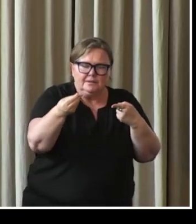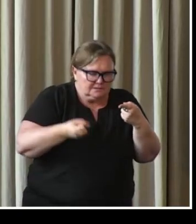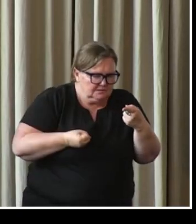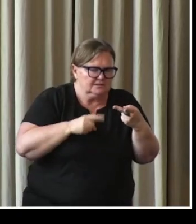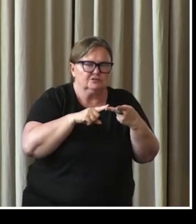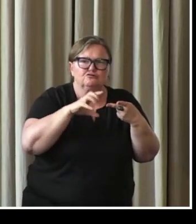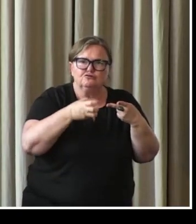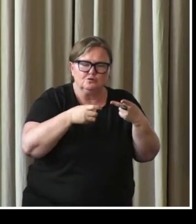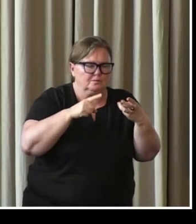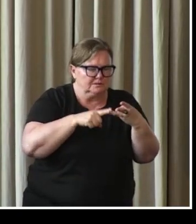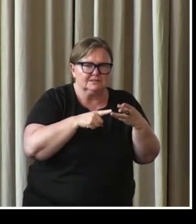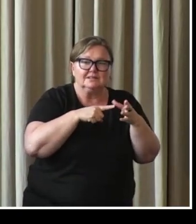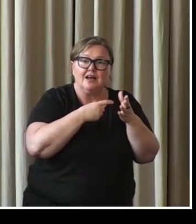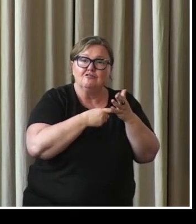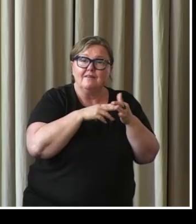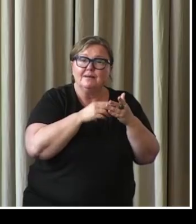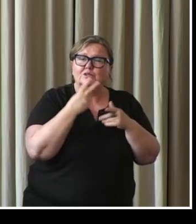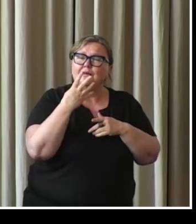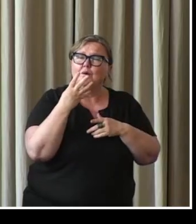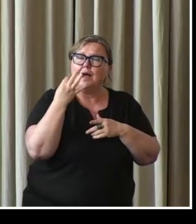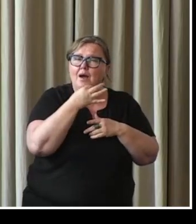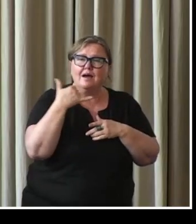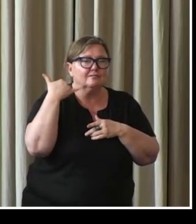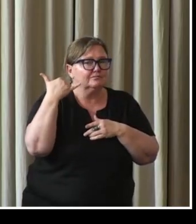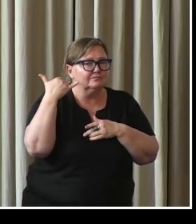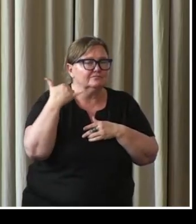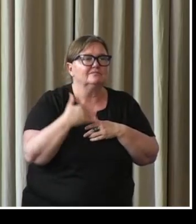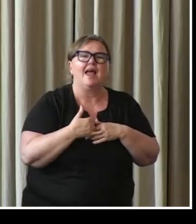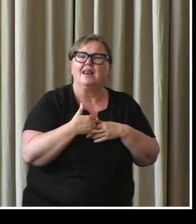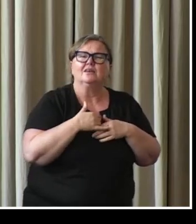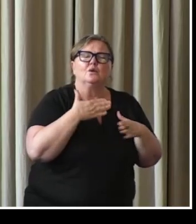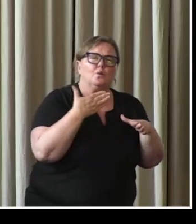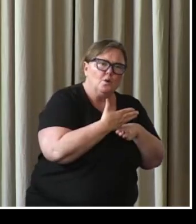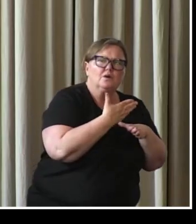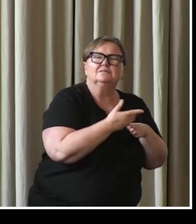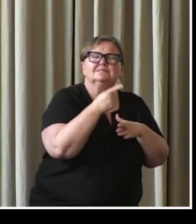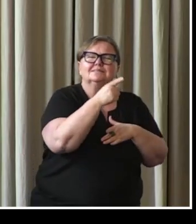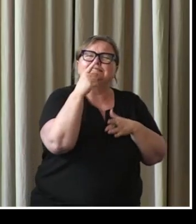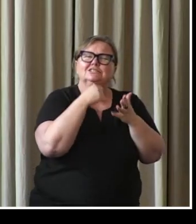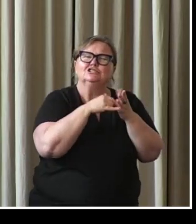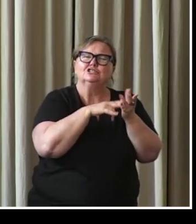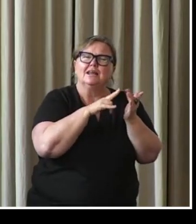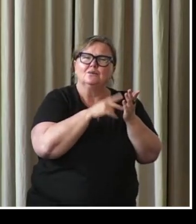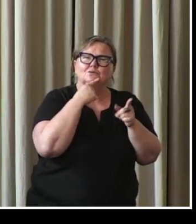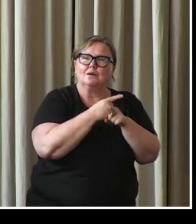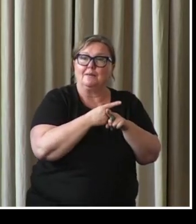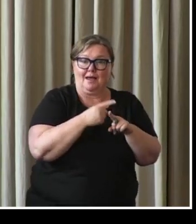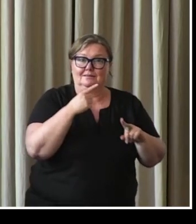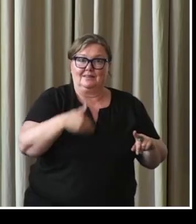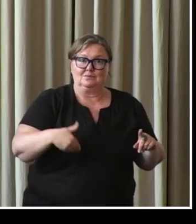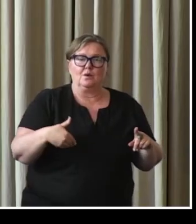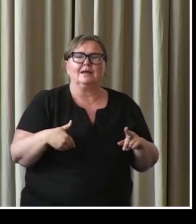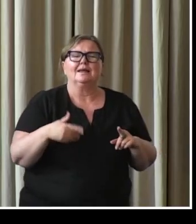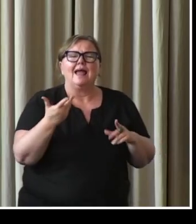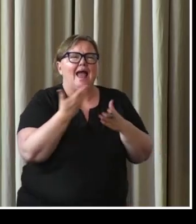groups, Arafmi's 24-hour phone line, carer peer workers that Shannon was talking about earlier this morning, system